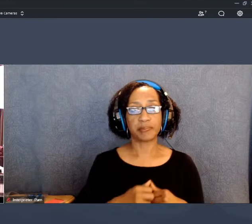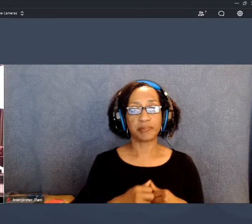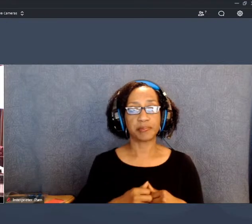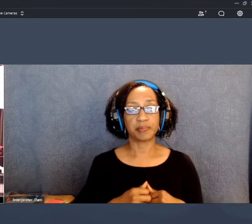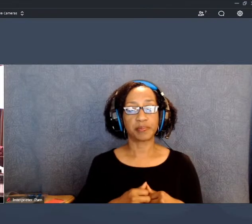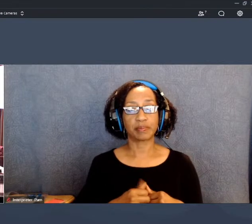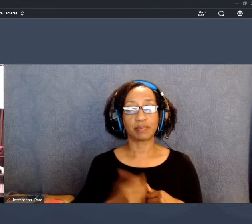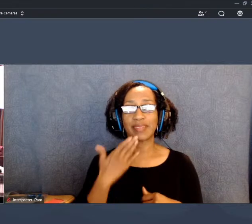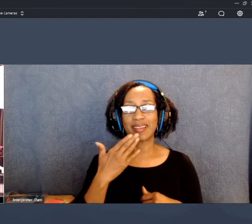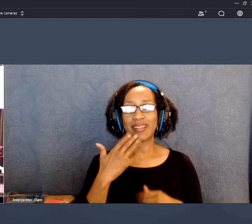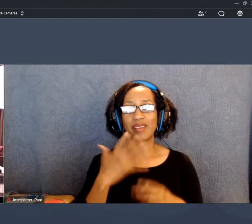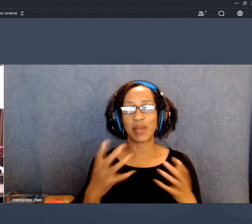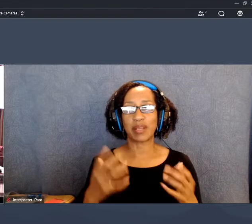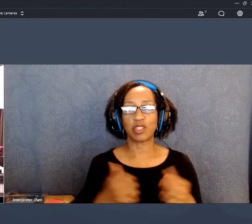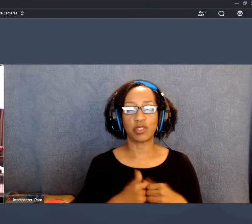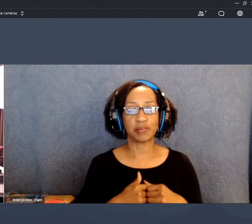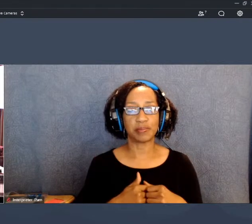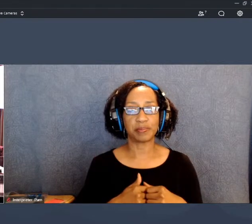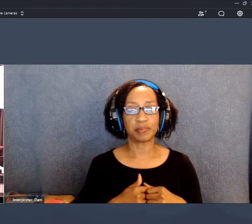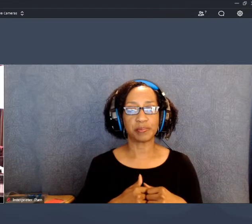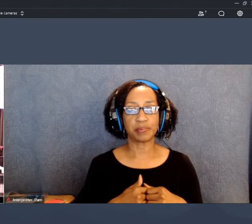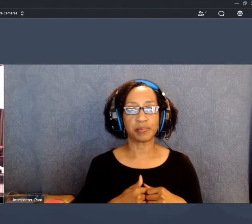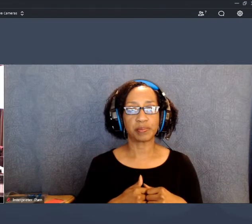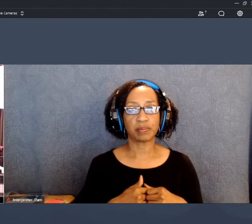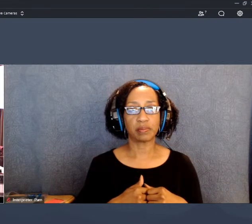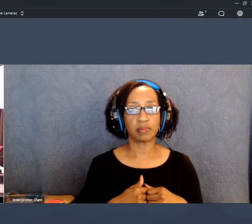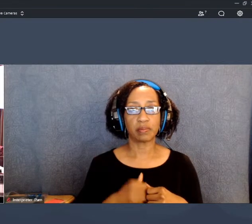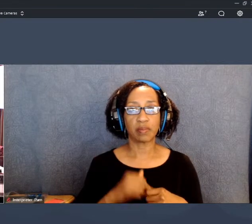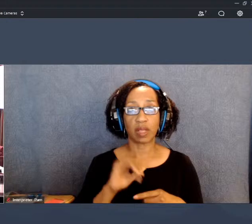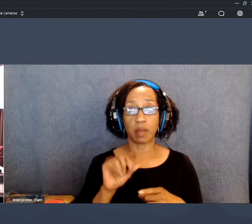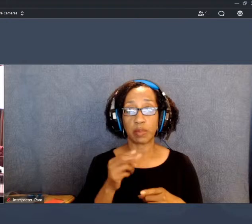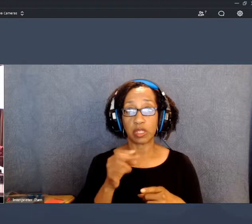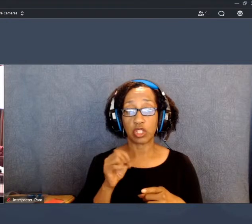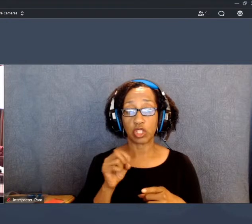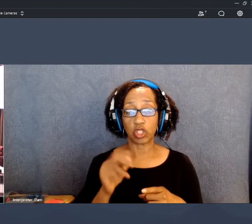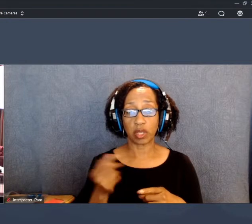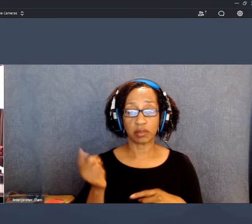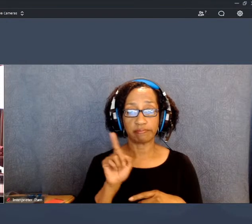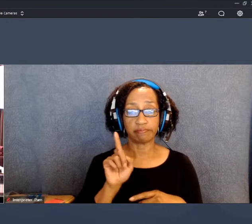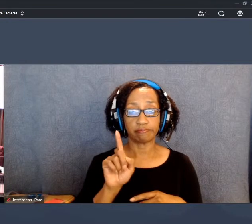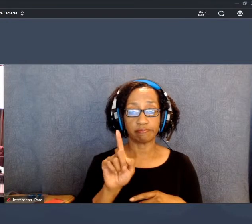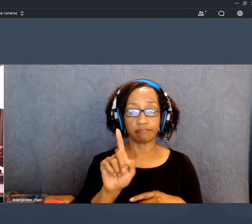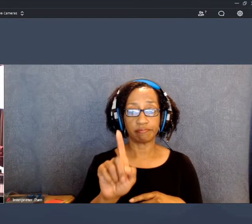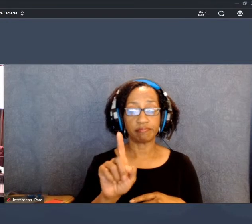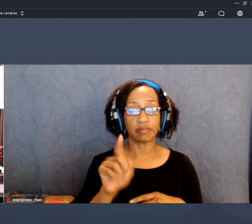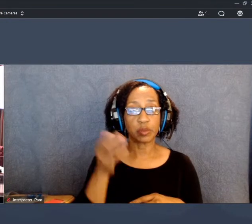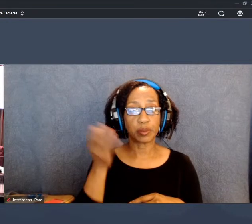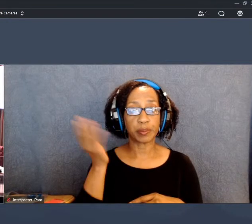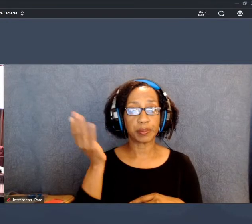Thank you very much. Council Lady Johnson is proceeding to the front.